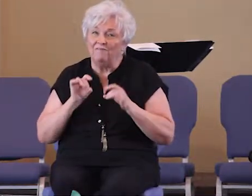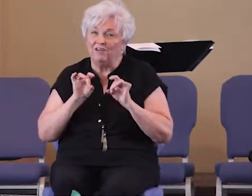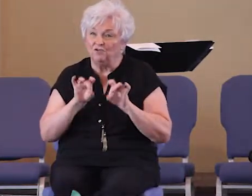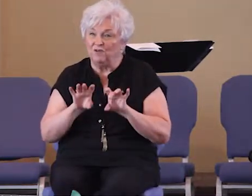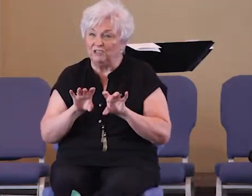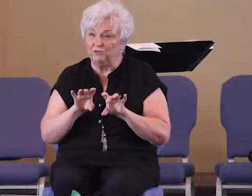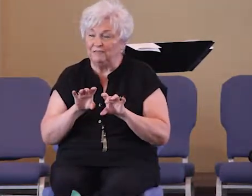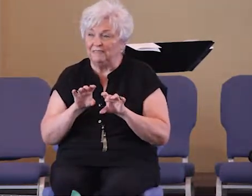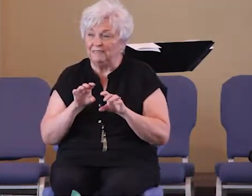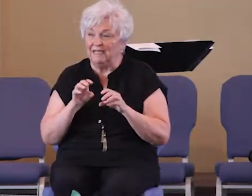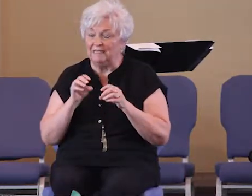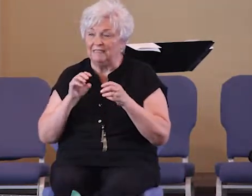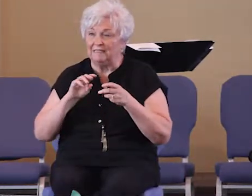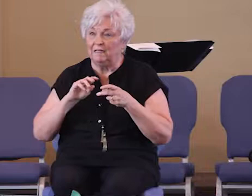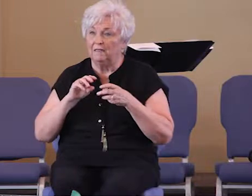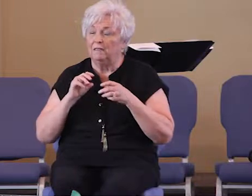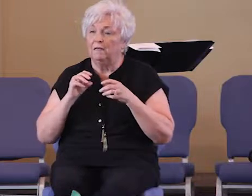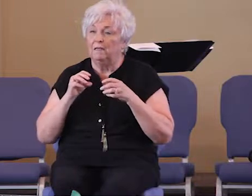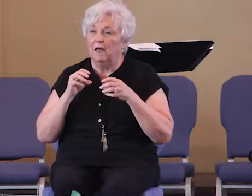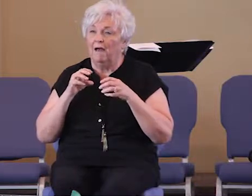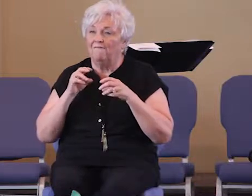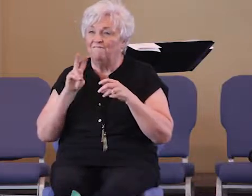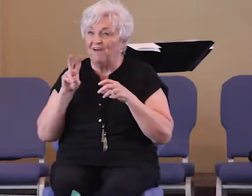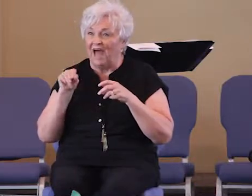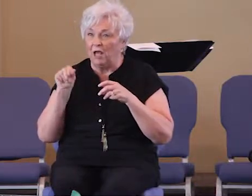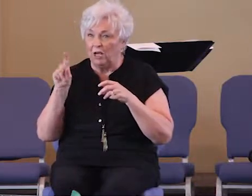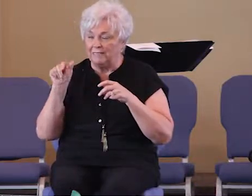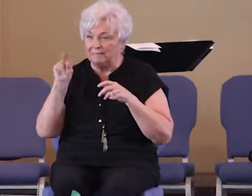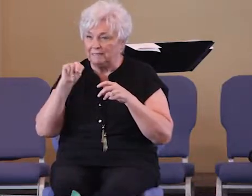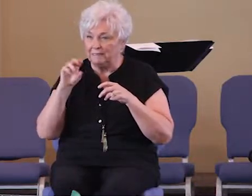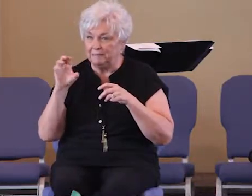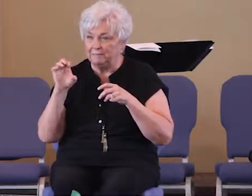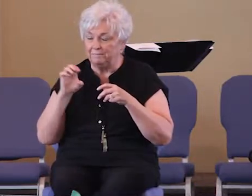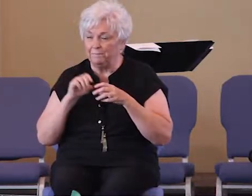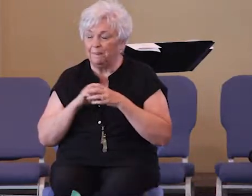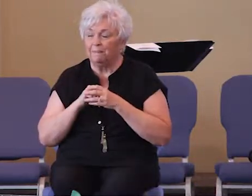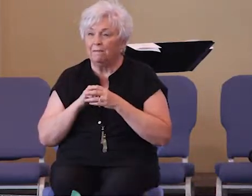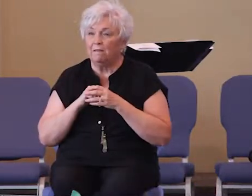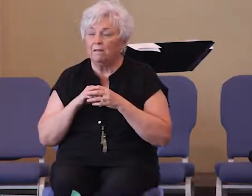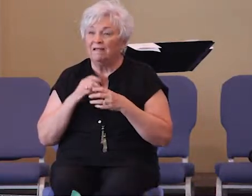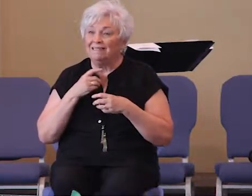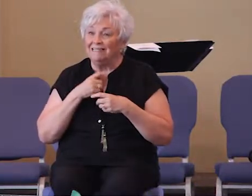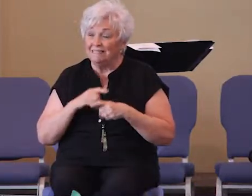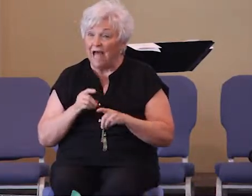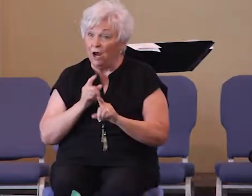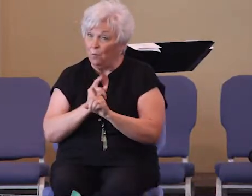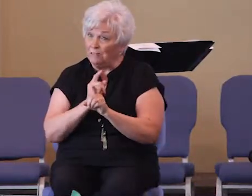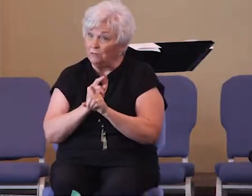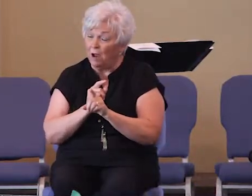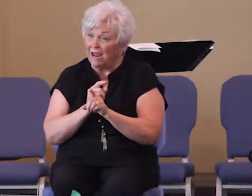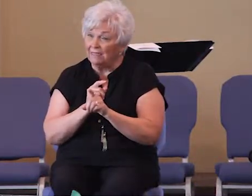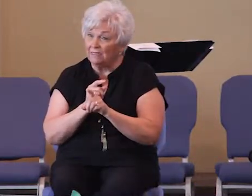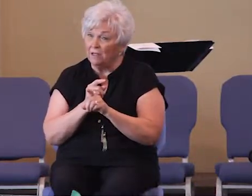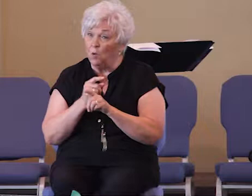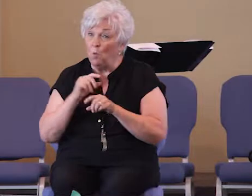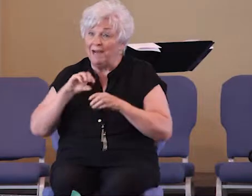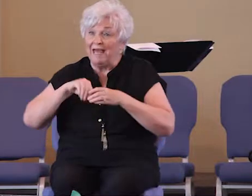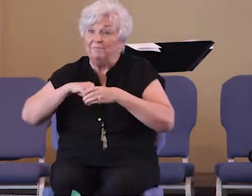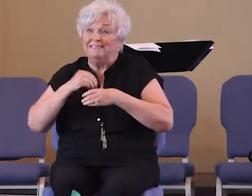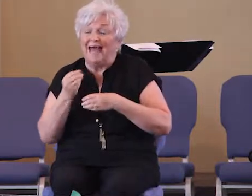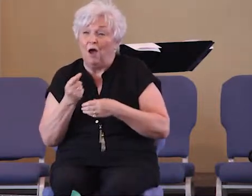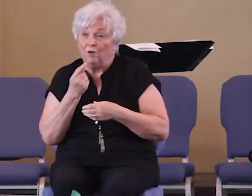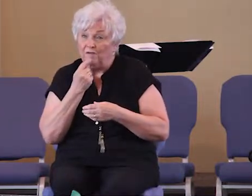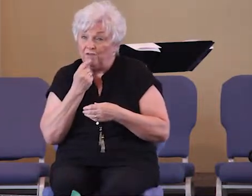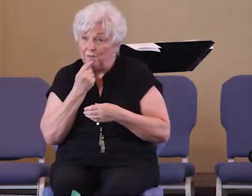Desire goodness. Desire what's right. Desire those things. Because what comes out of our mouths are things people